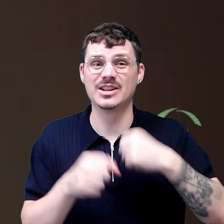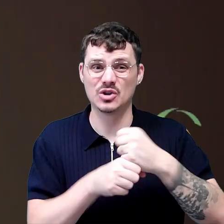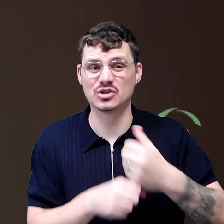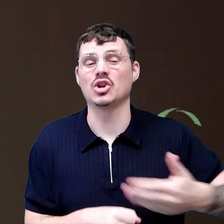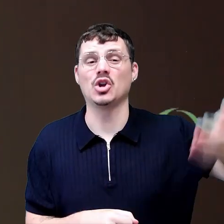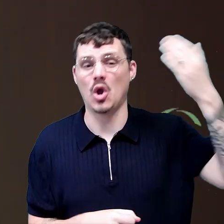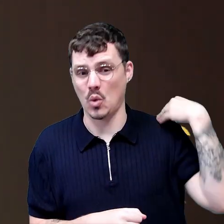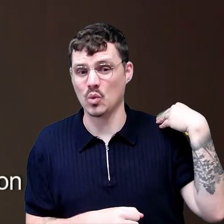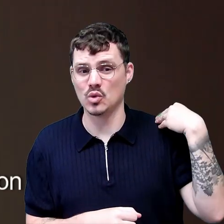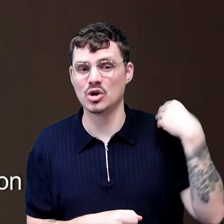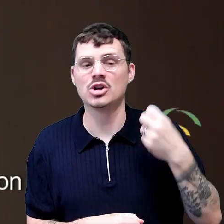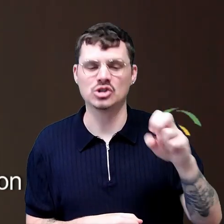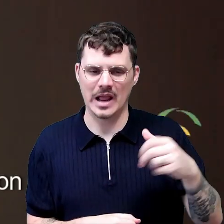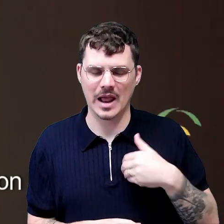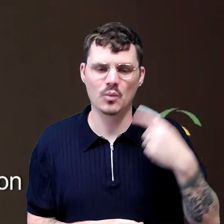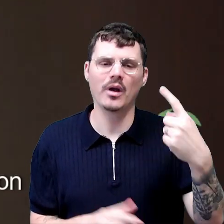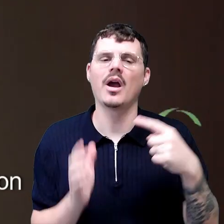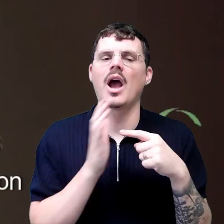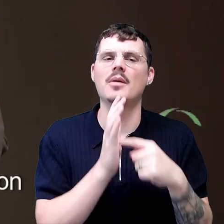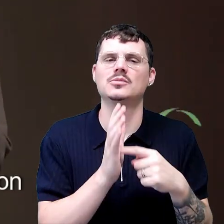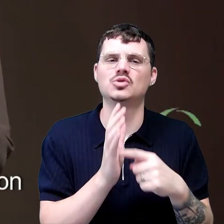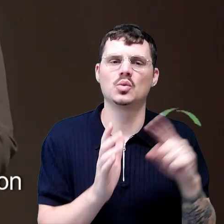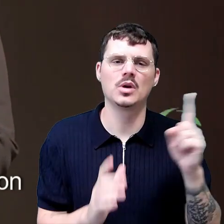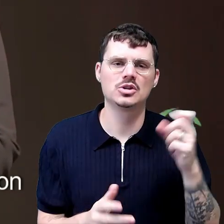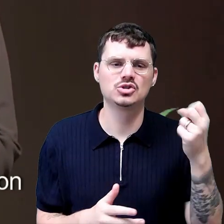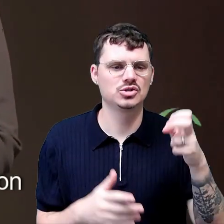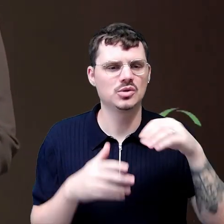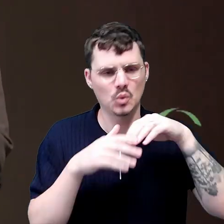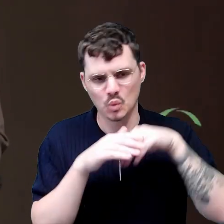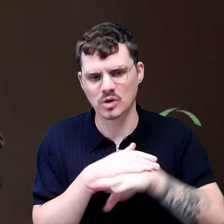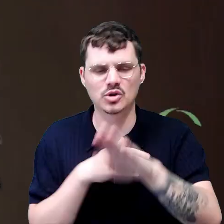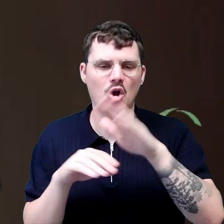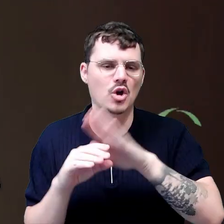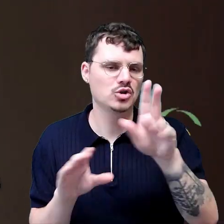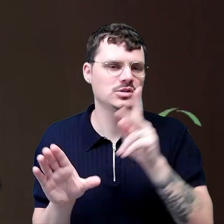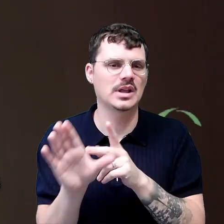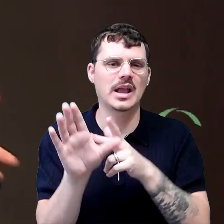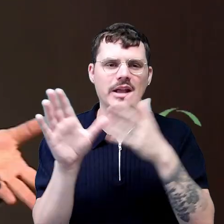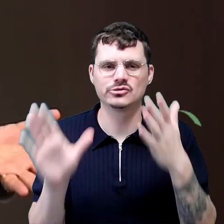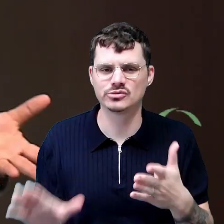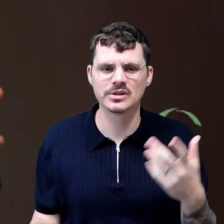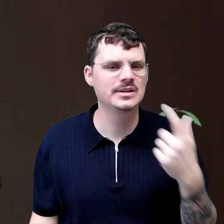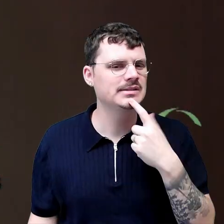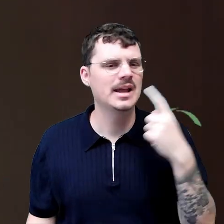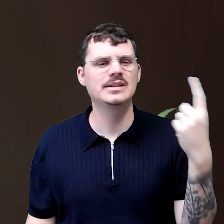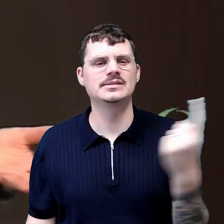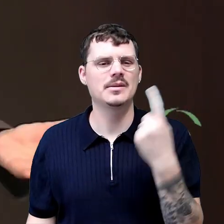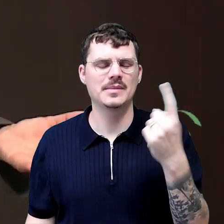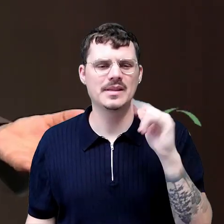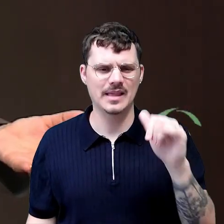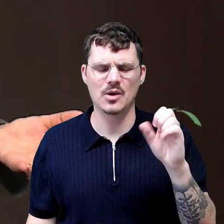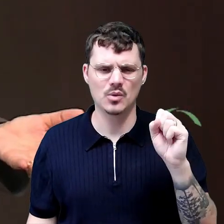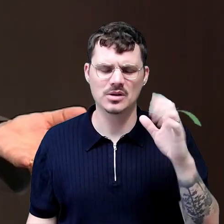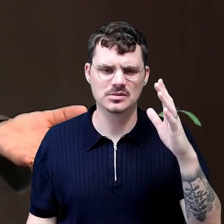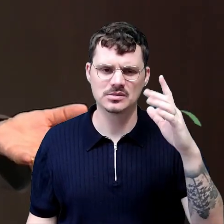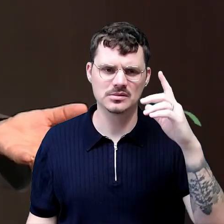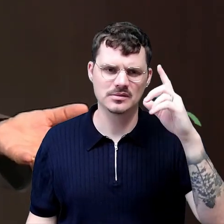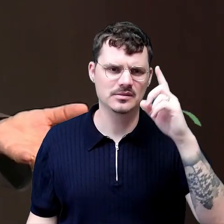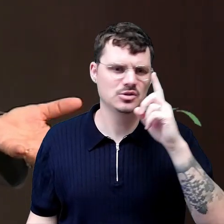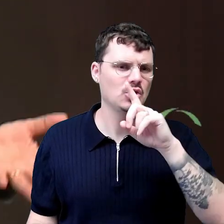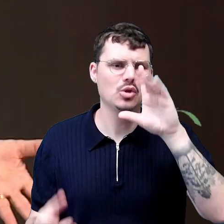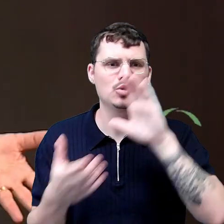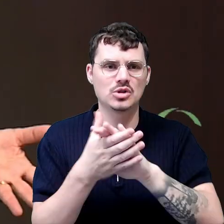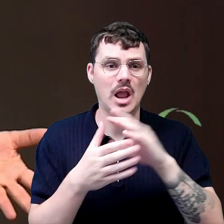her. She'd had an episode where she walked in on her psychiatrist, said something that was very, very psychotic and